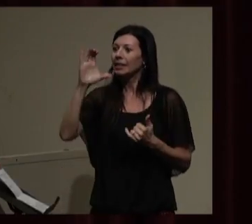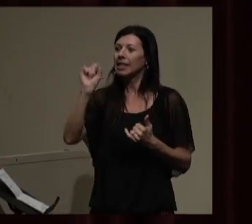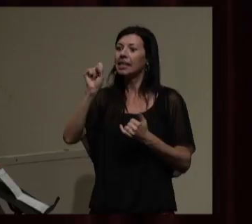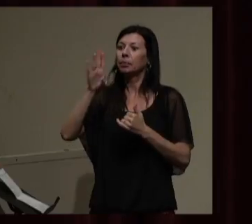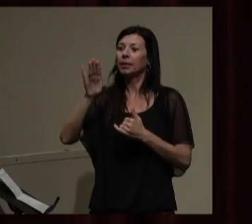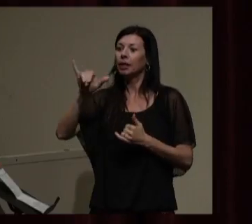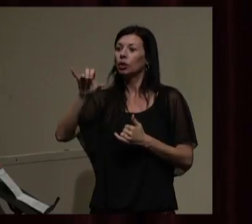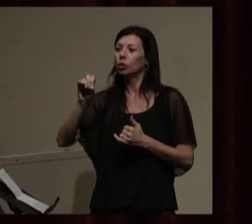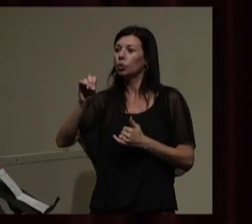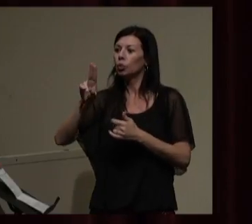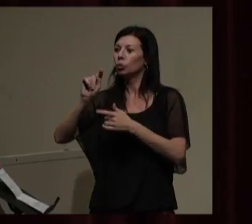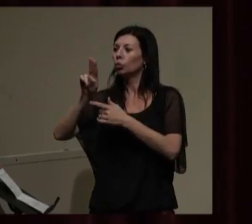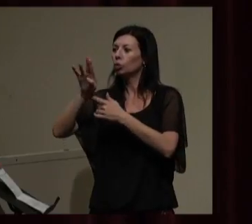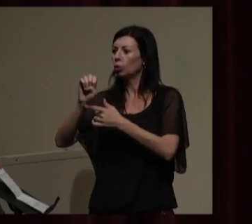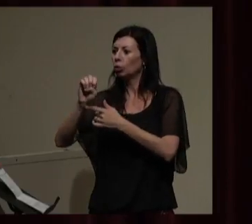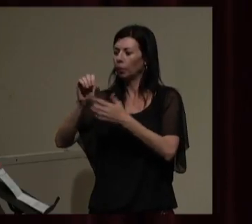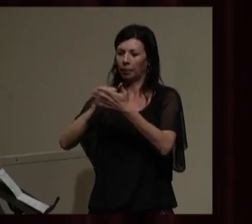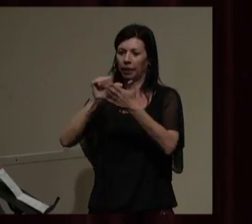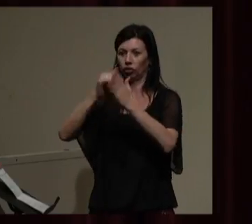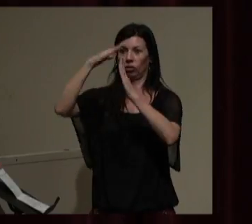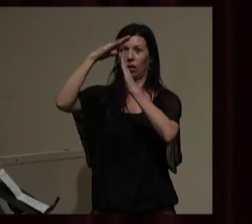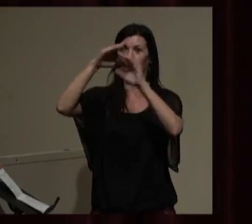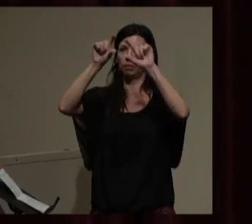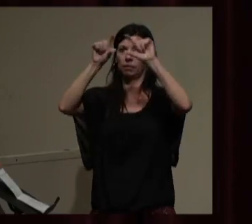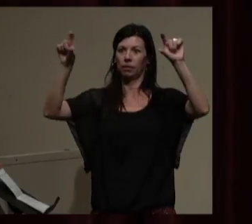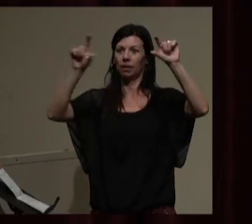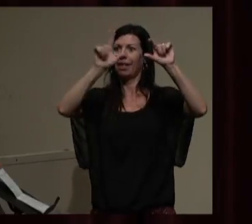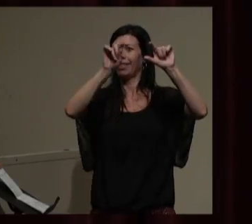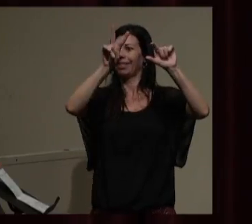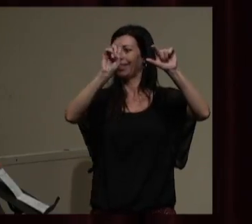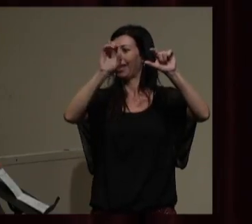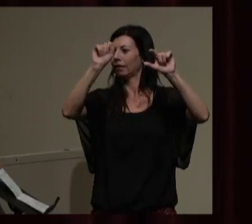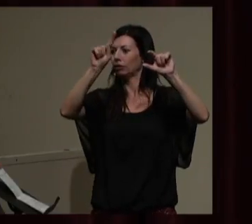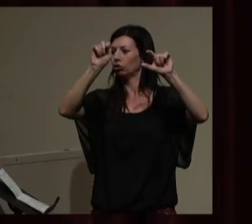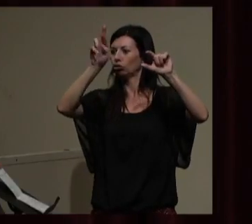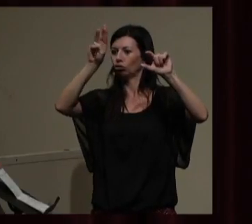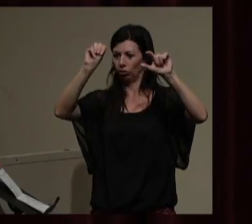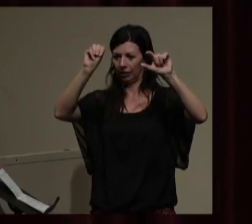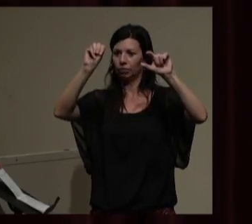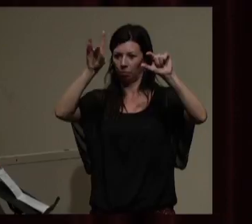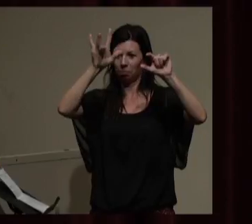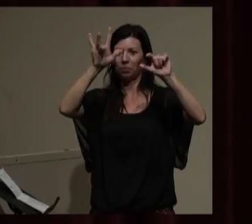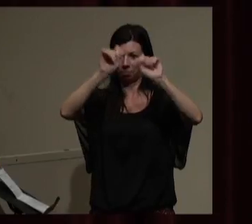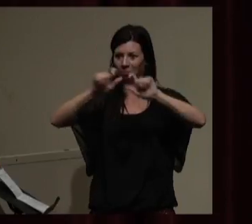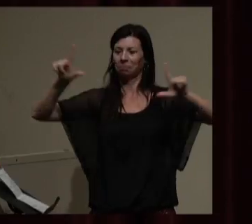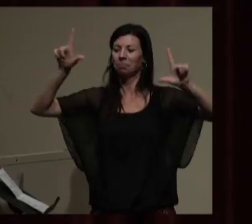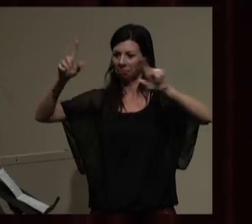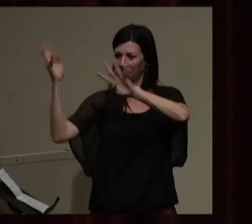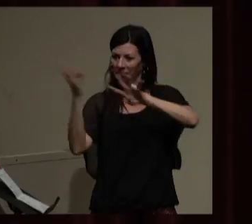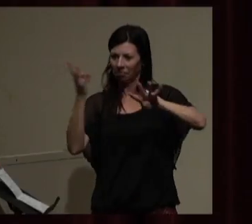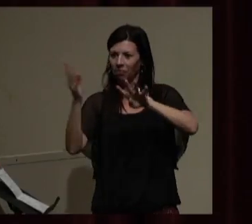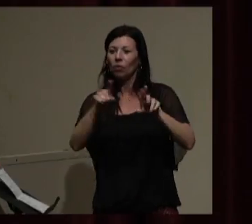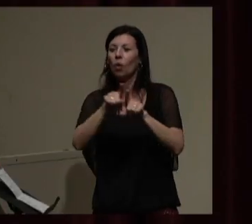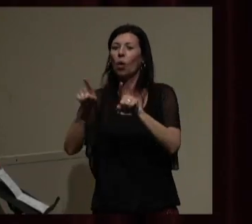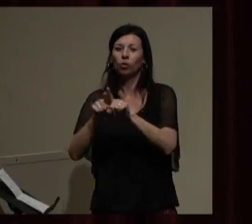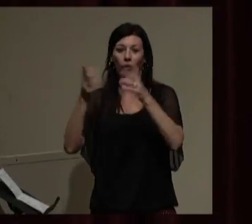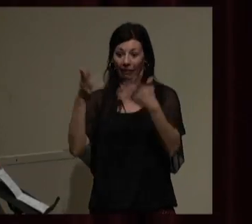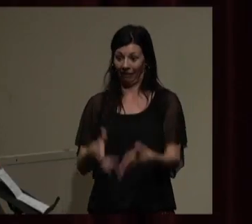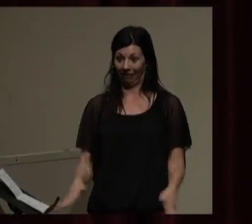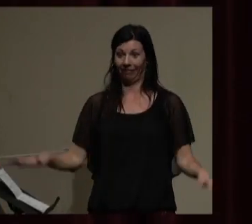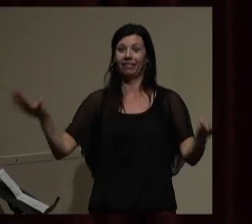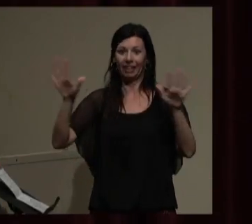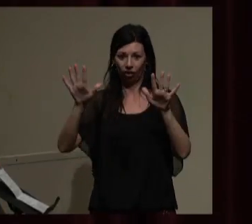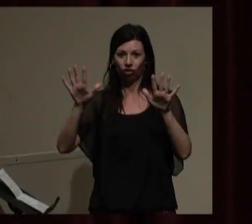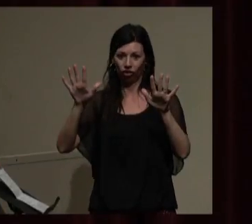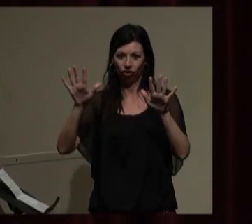CSDB's YouTube page, the very top of the page is the live stream of the show. You can also catch it after our show